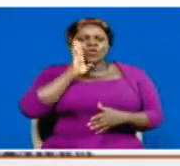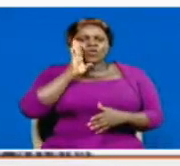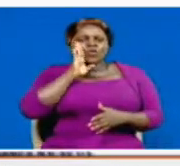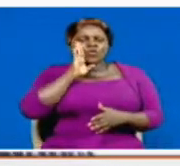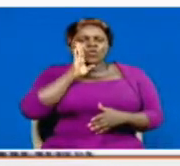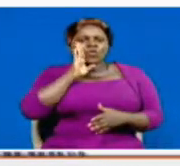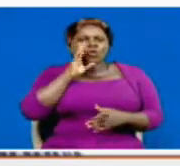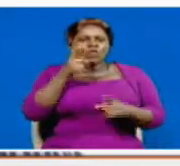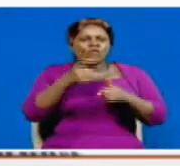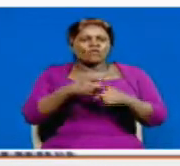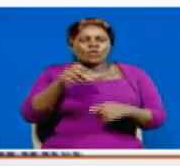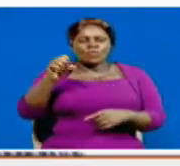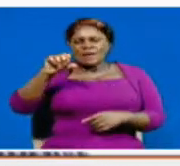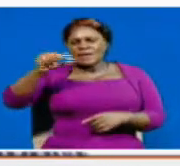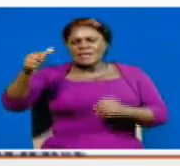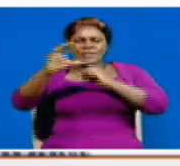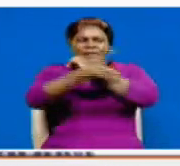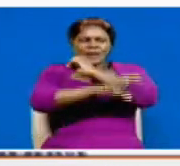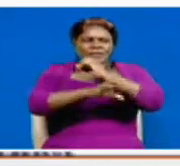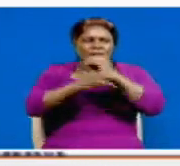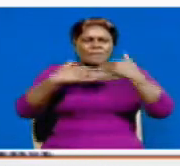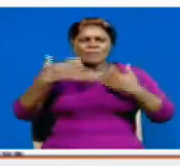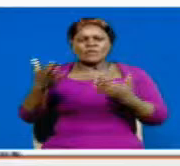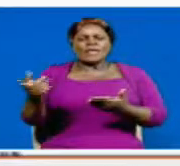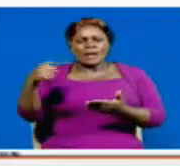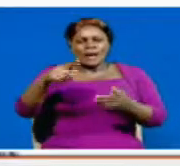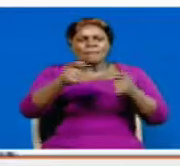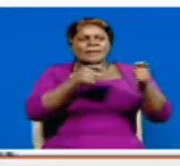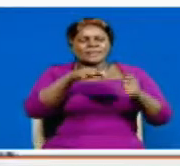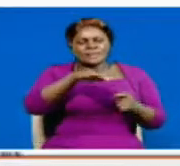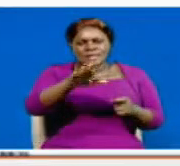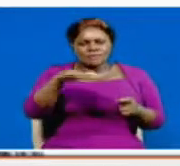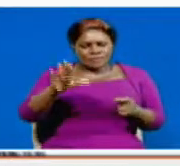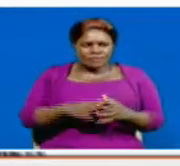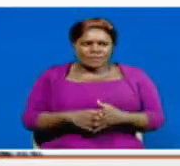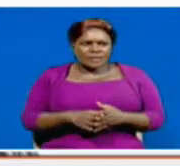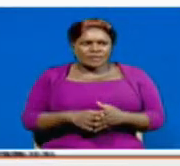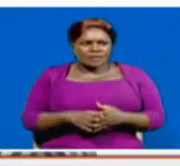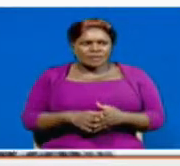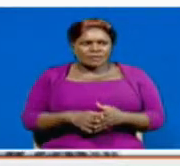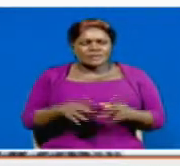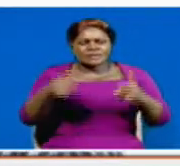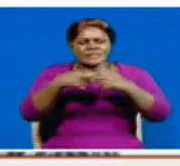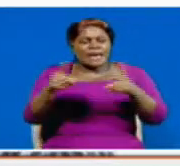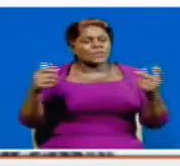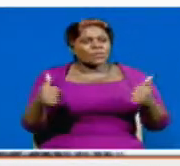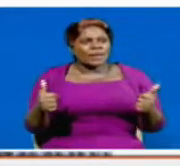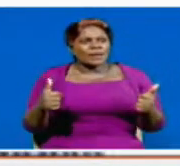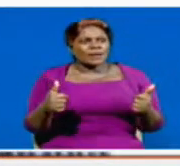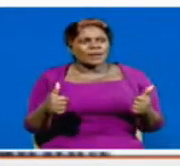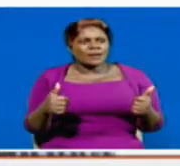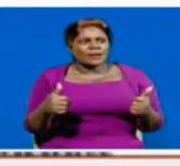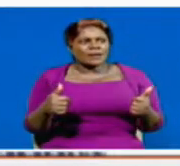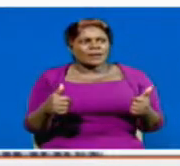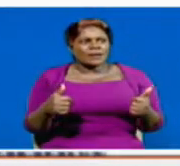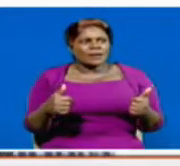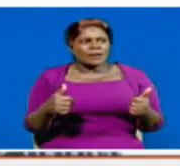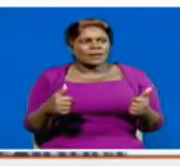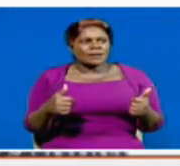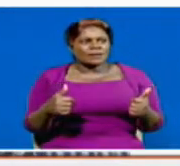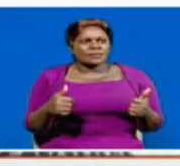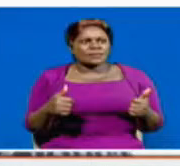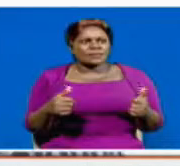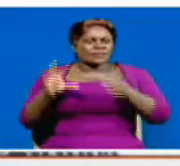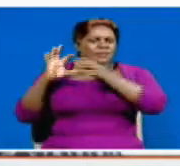from Seychelles. And there are people who will come and manage for them. And it will take off. Where we have extension